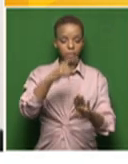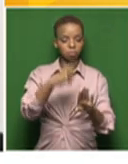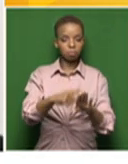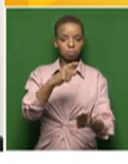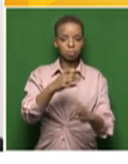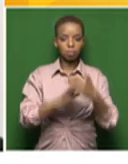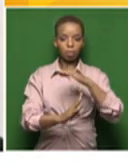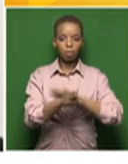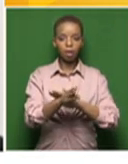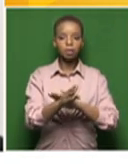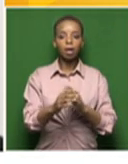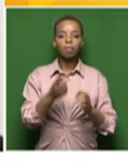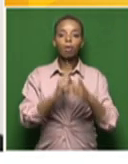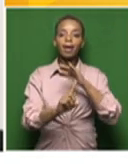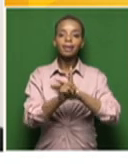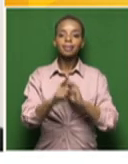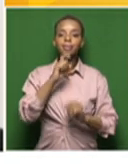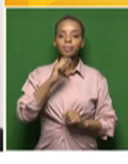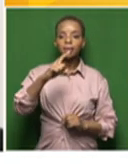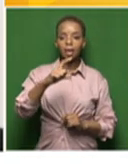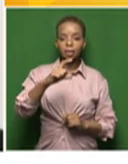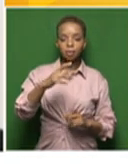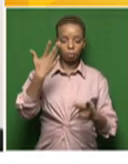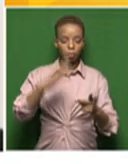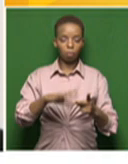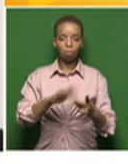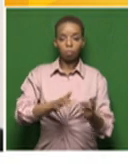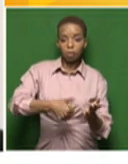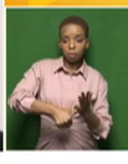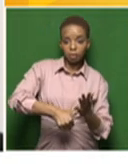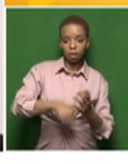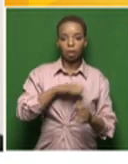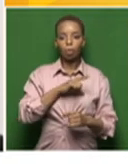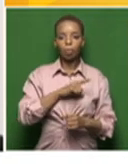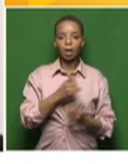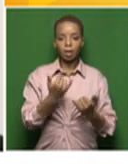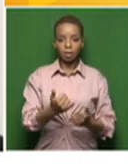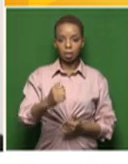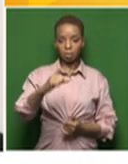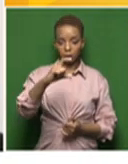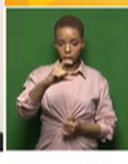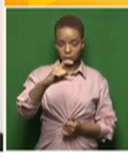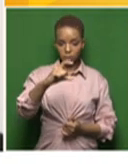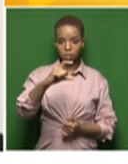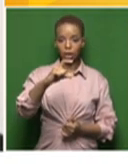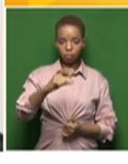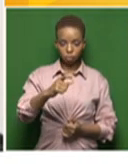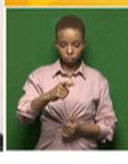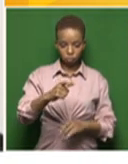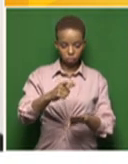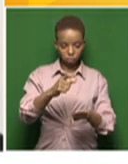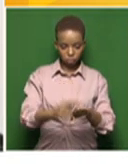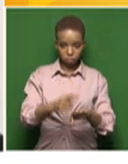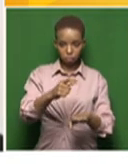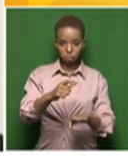technology called NFC, which in most cases, the card itself will have to touch the reader. So that's also a